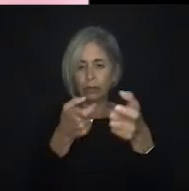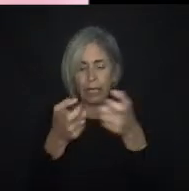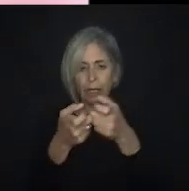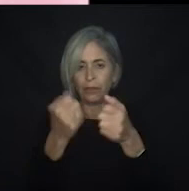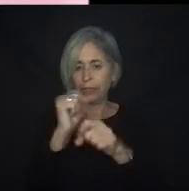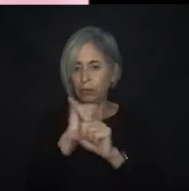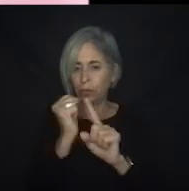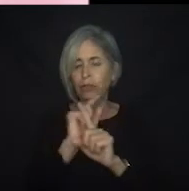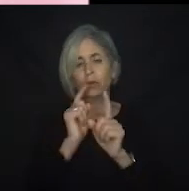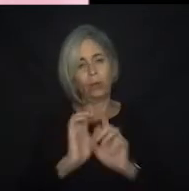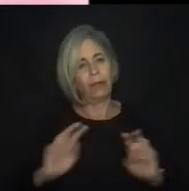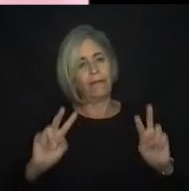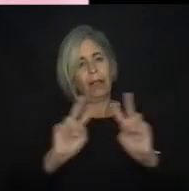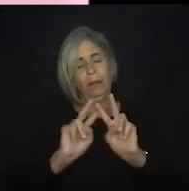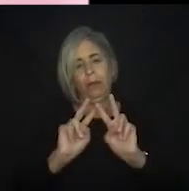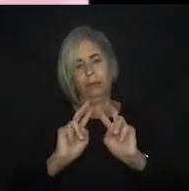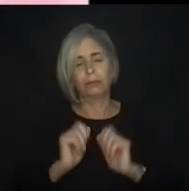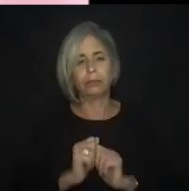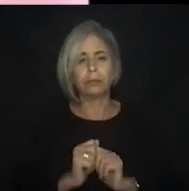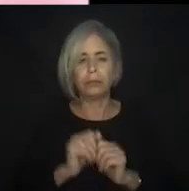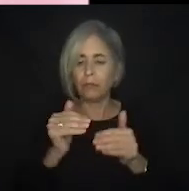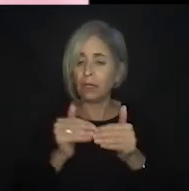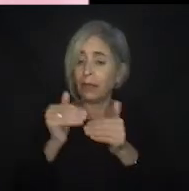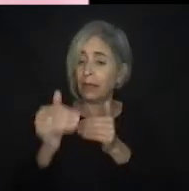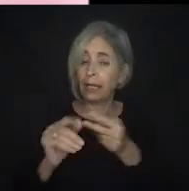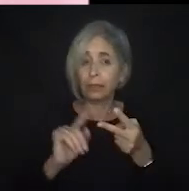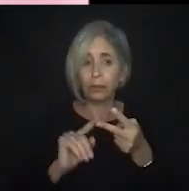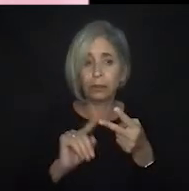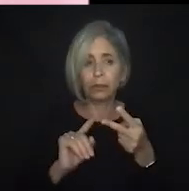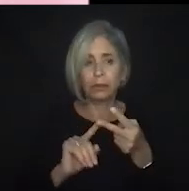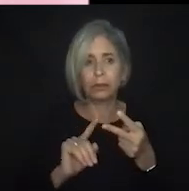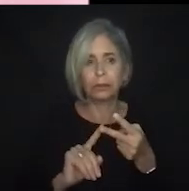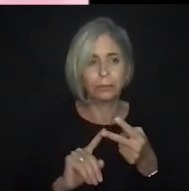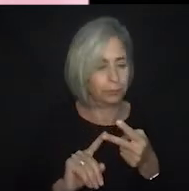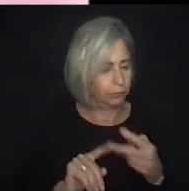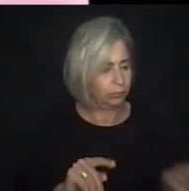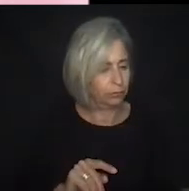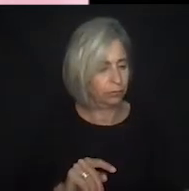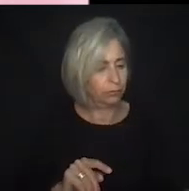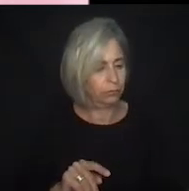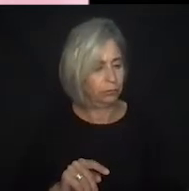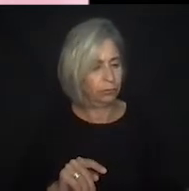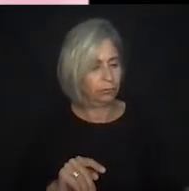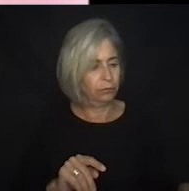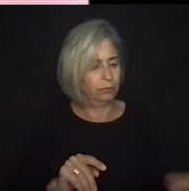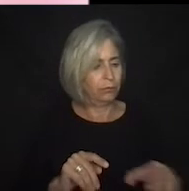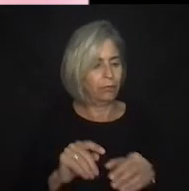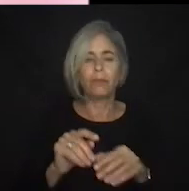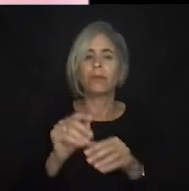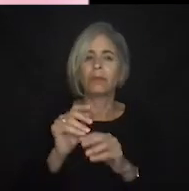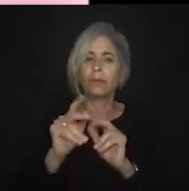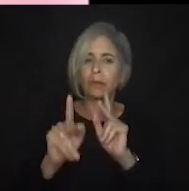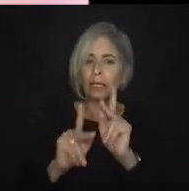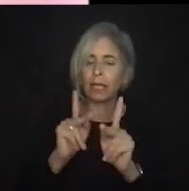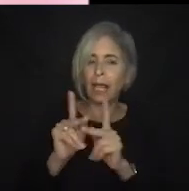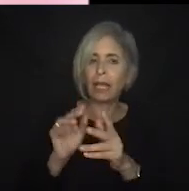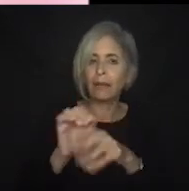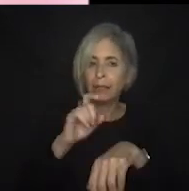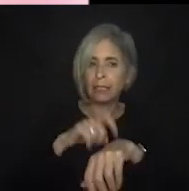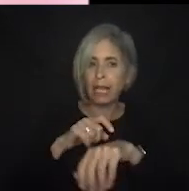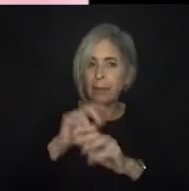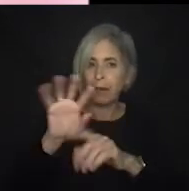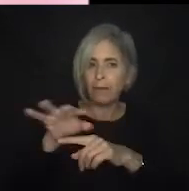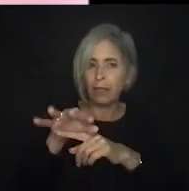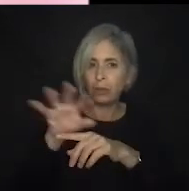will be really valuable. Next up is video latency. Latency is the amount of delay between the time a video